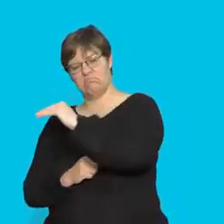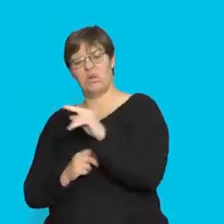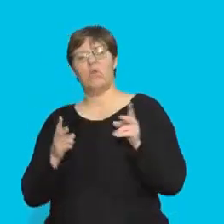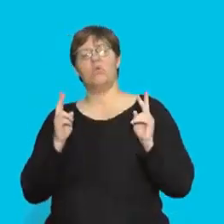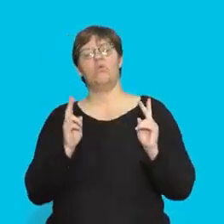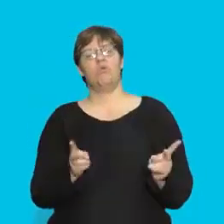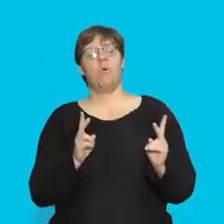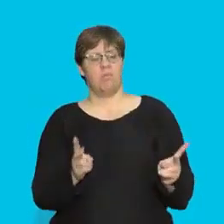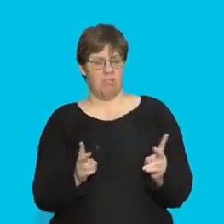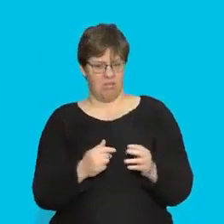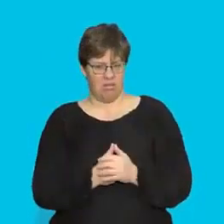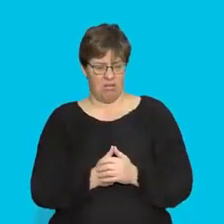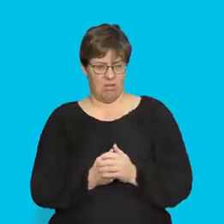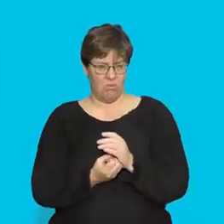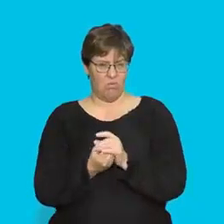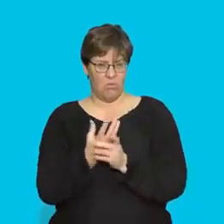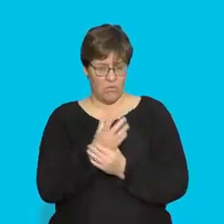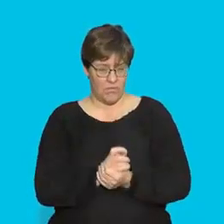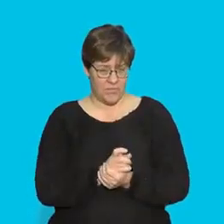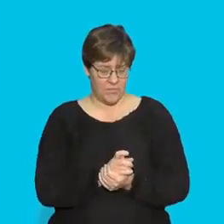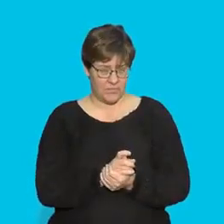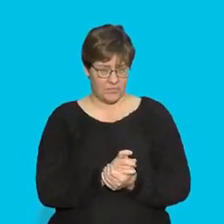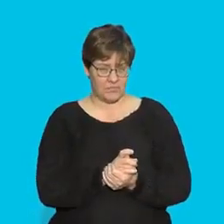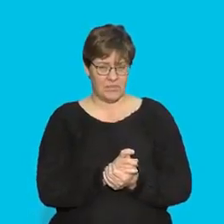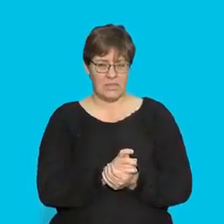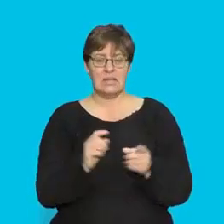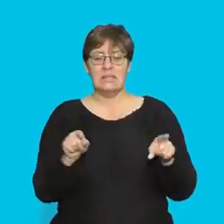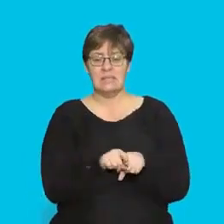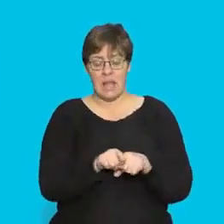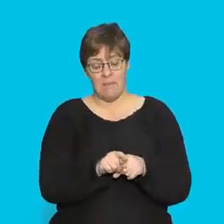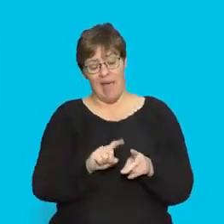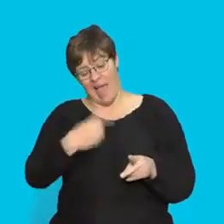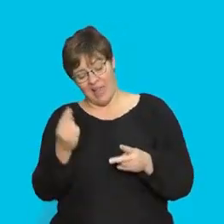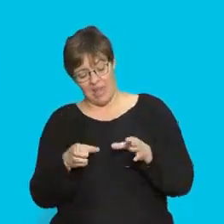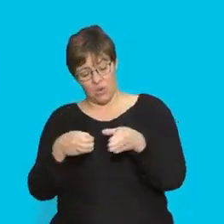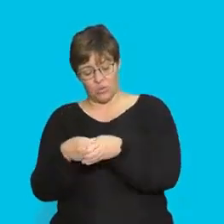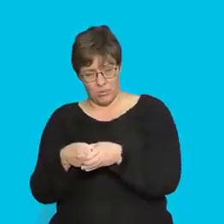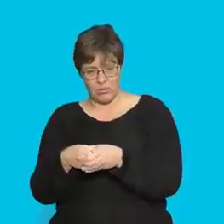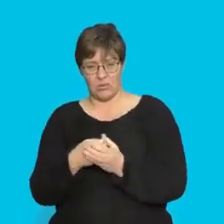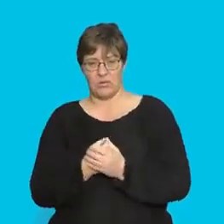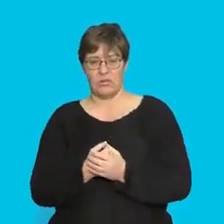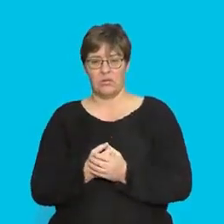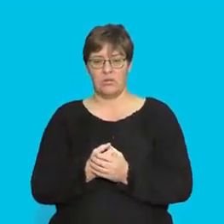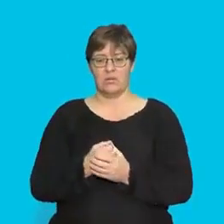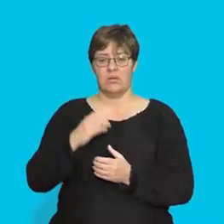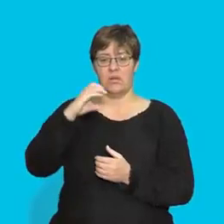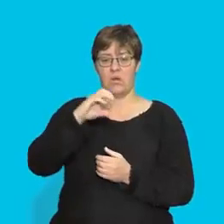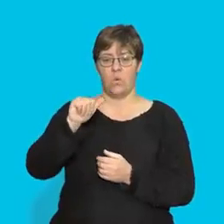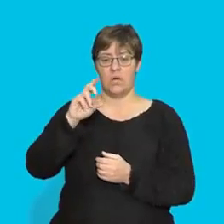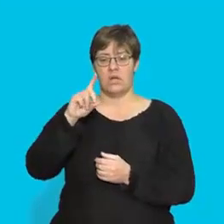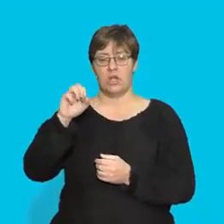kind of very normal logistic growth. Likewise, if you took the other